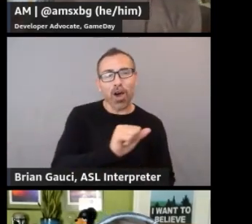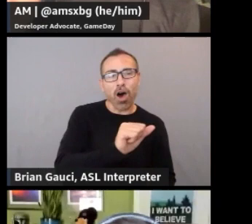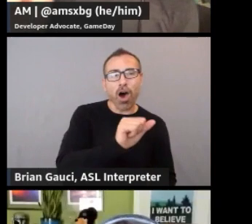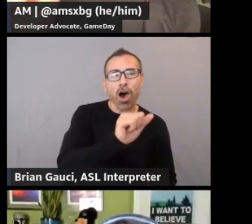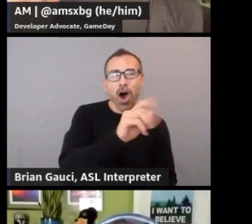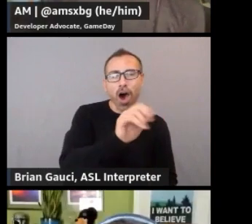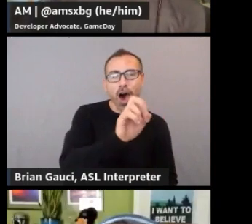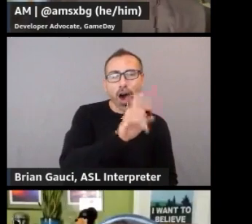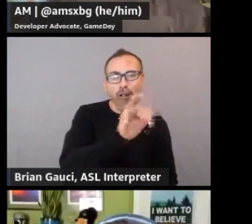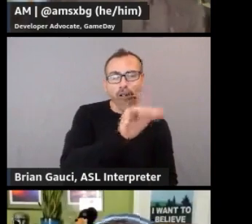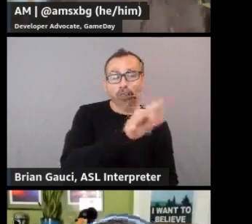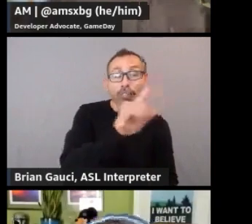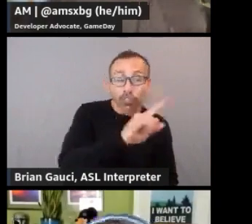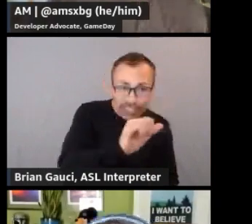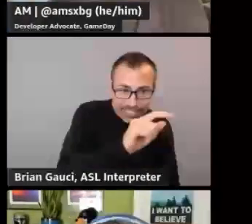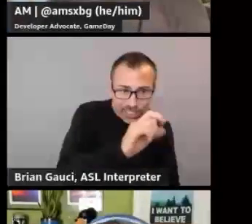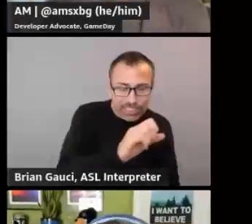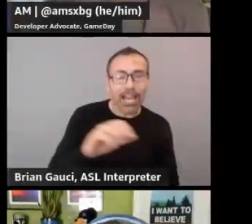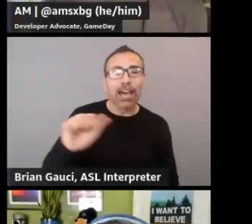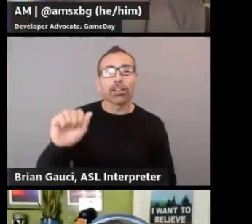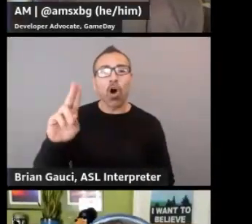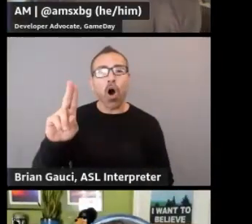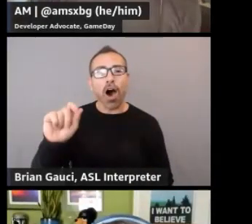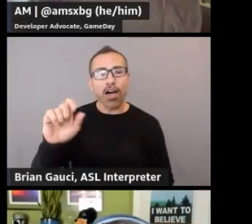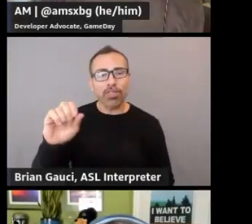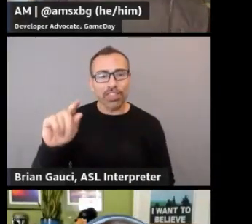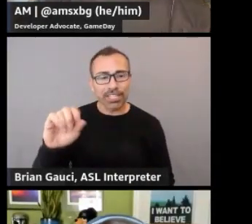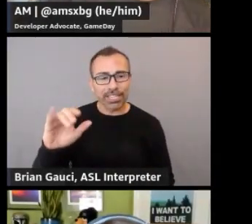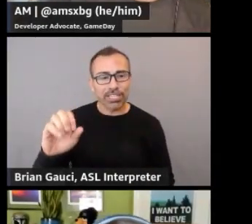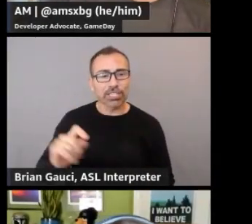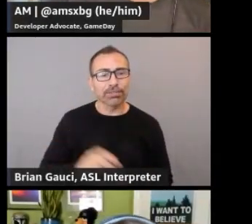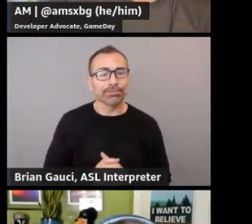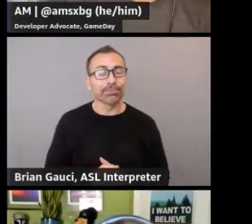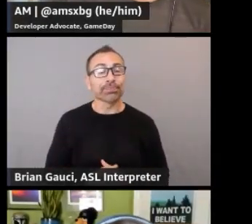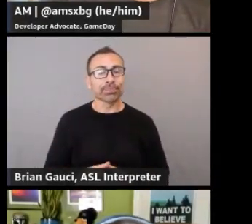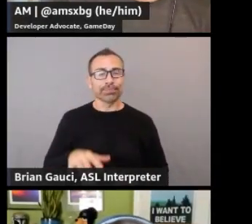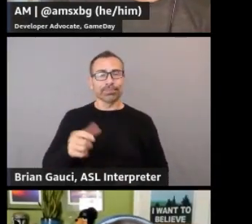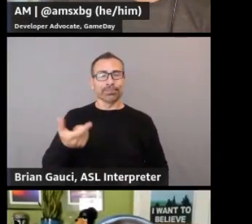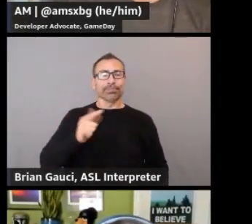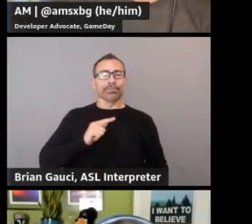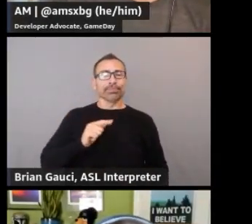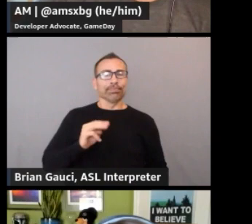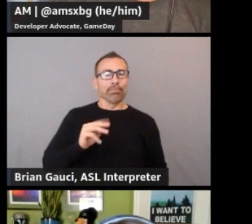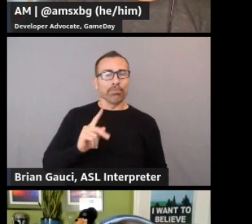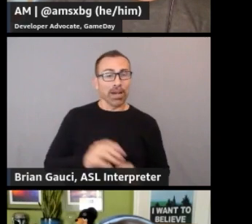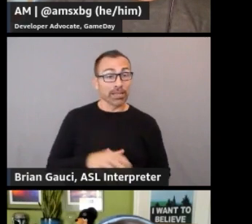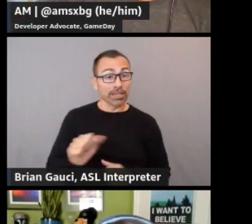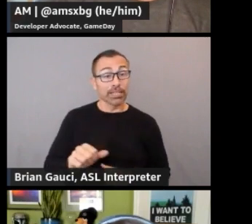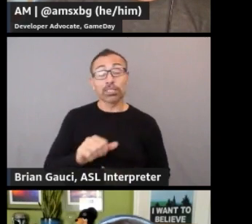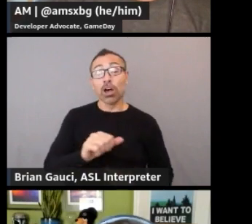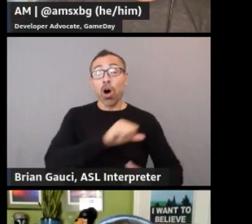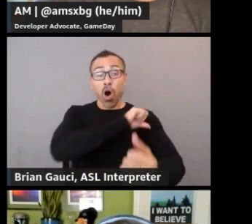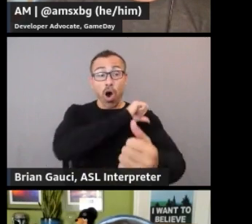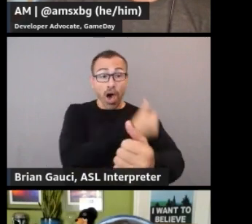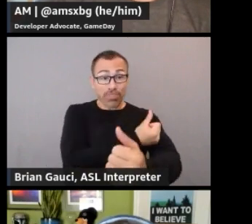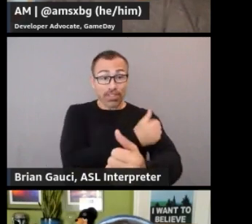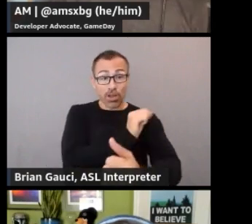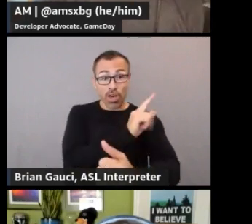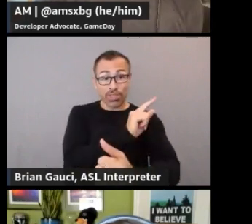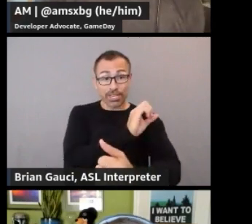people will shorten it sometimes too. Yeah, absolutely. So authentication is assuring that you know who you're talking